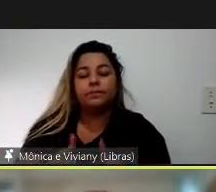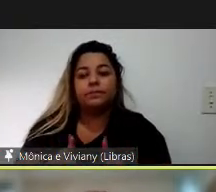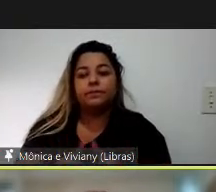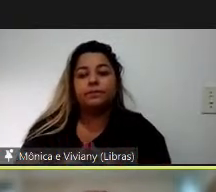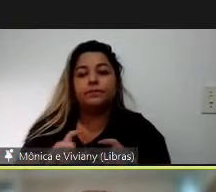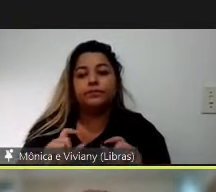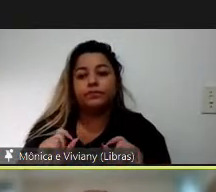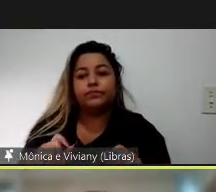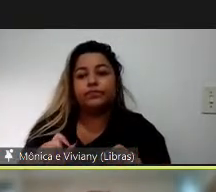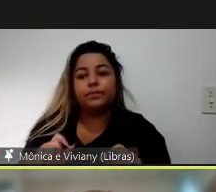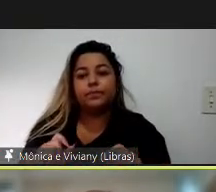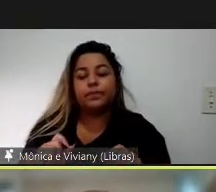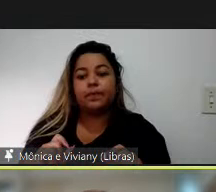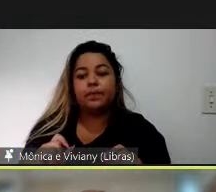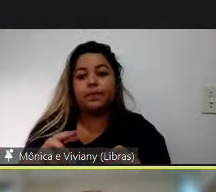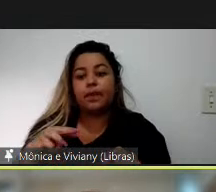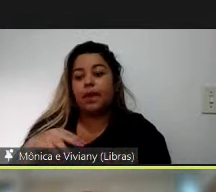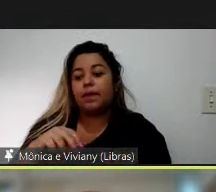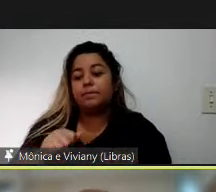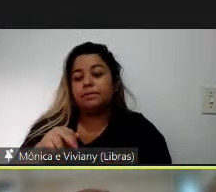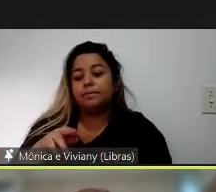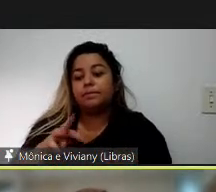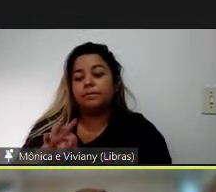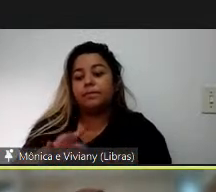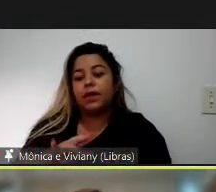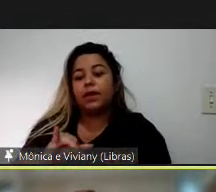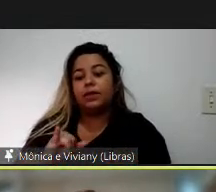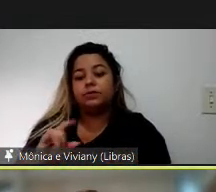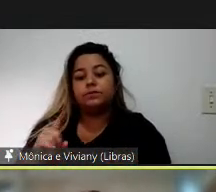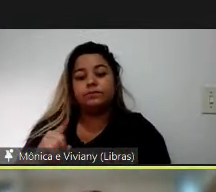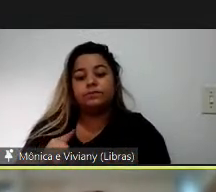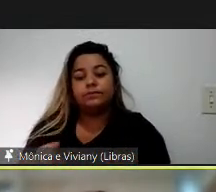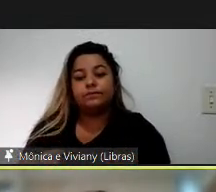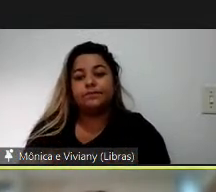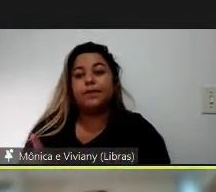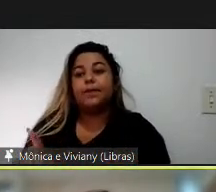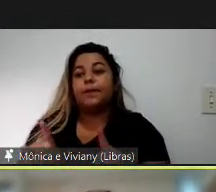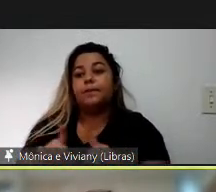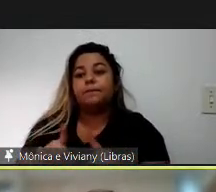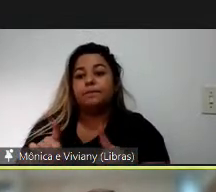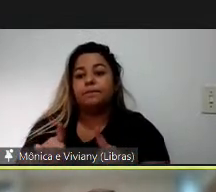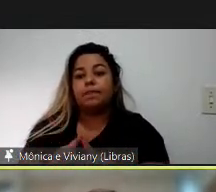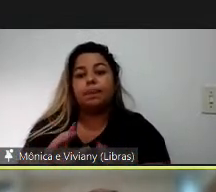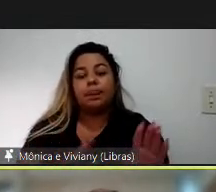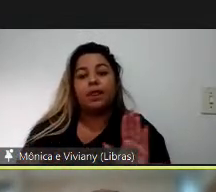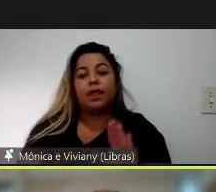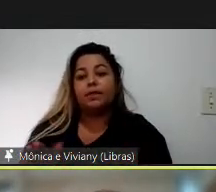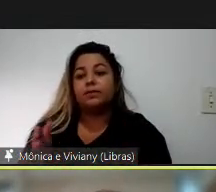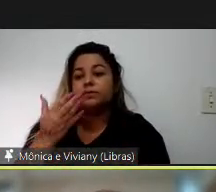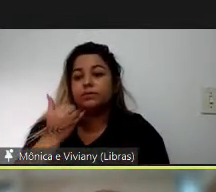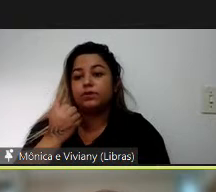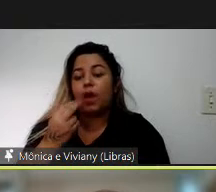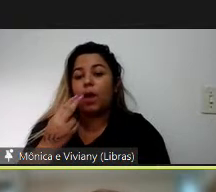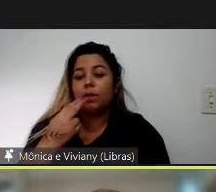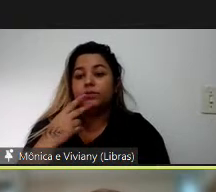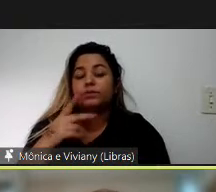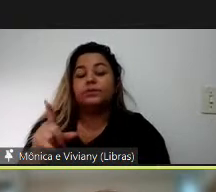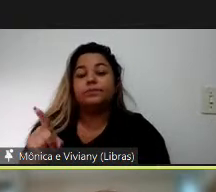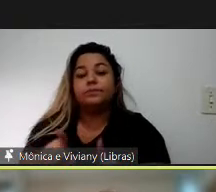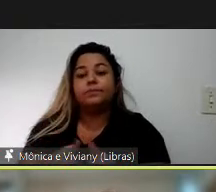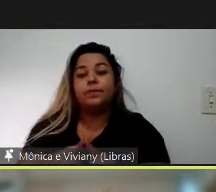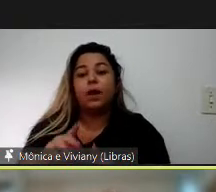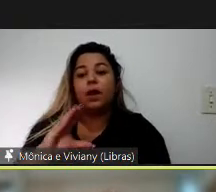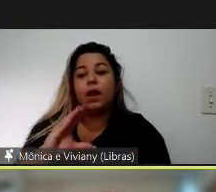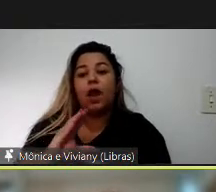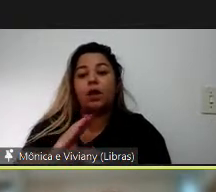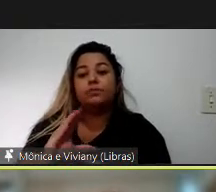in chapter 5, which is the matrix, which are recommendations of practices for care